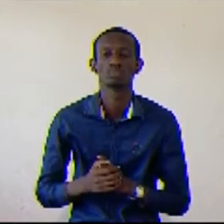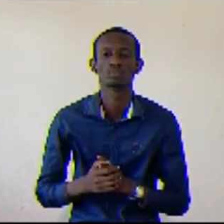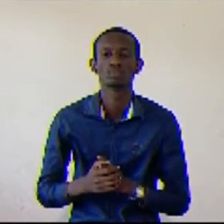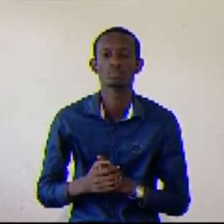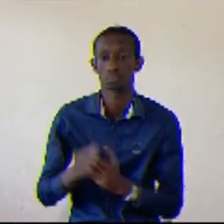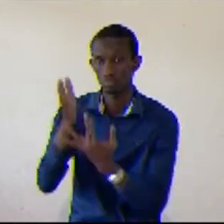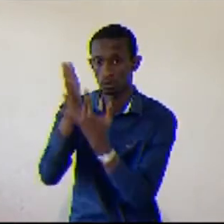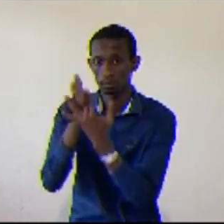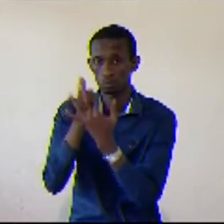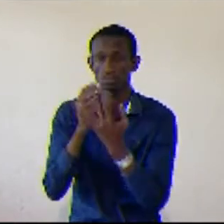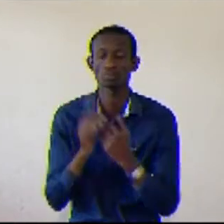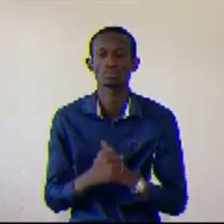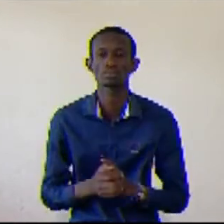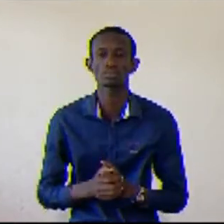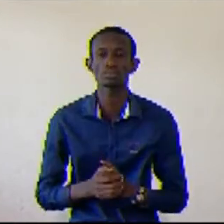between